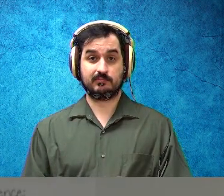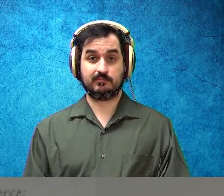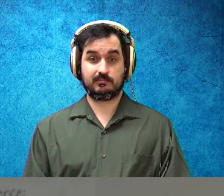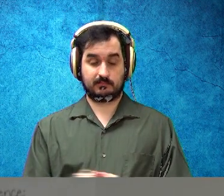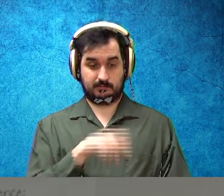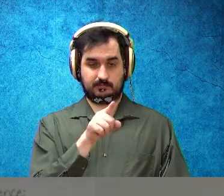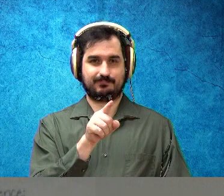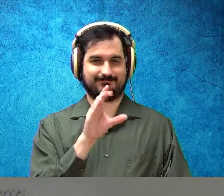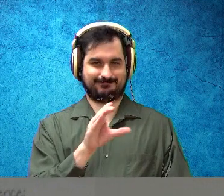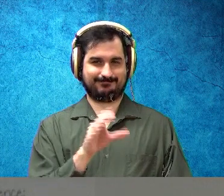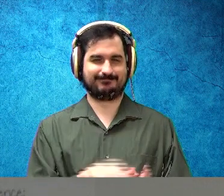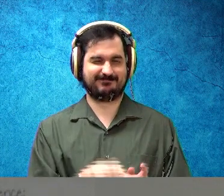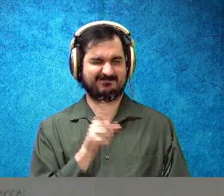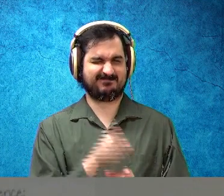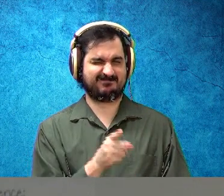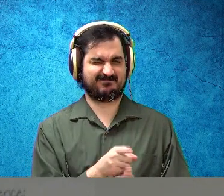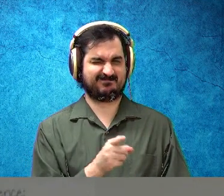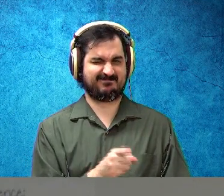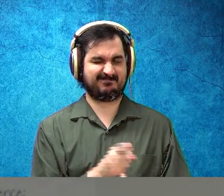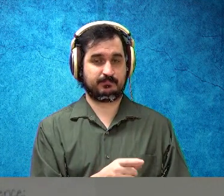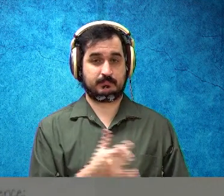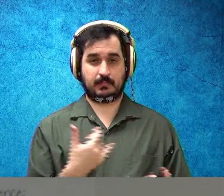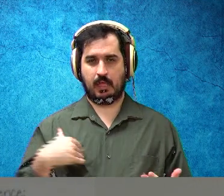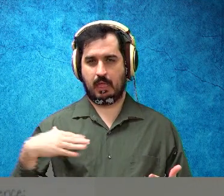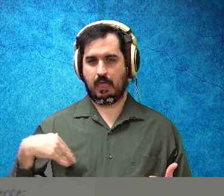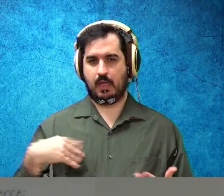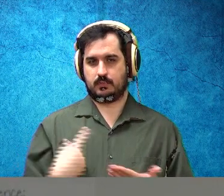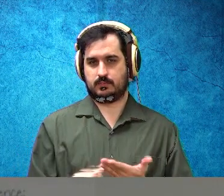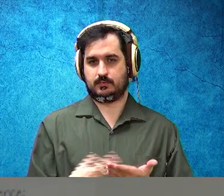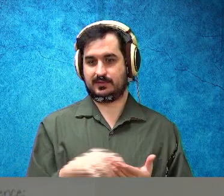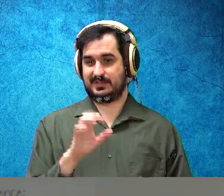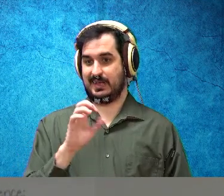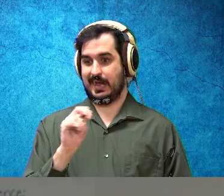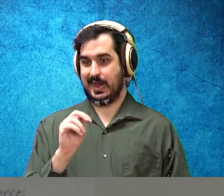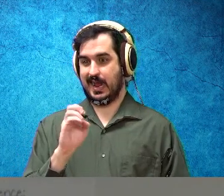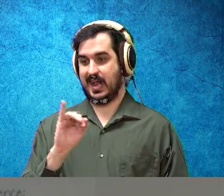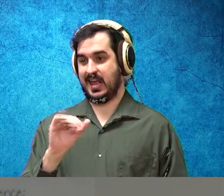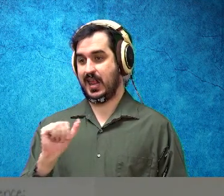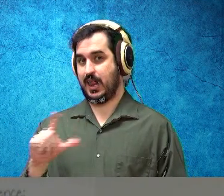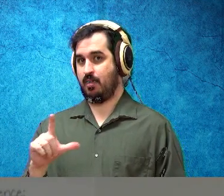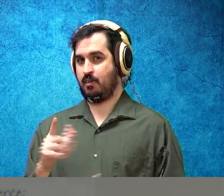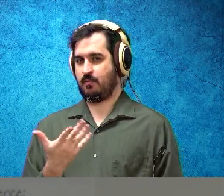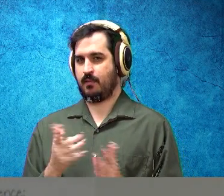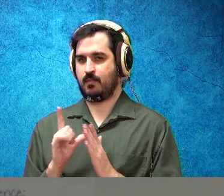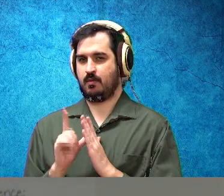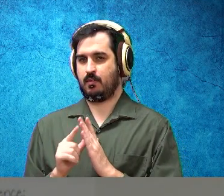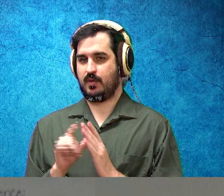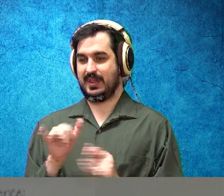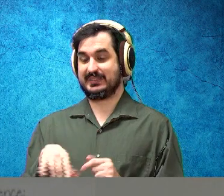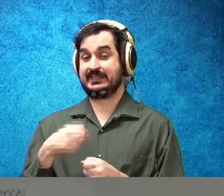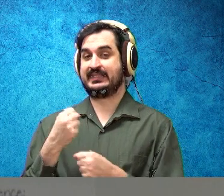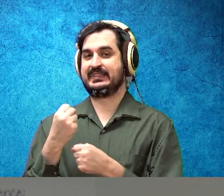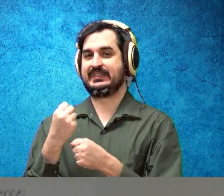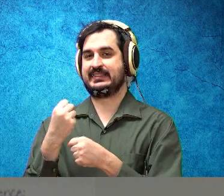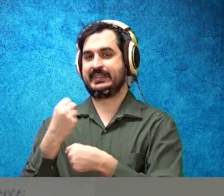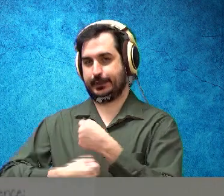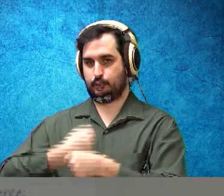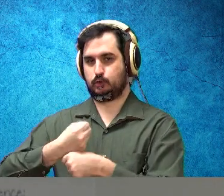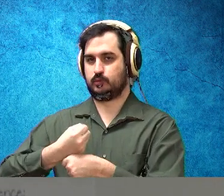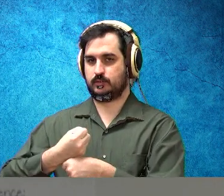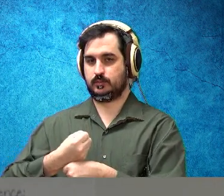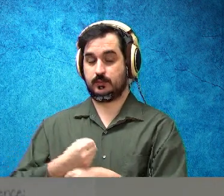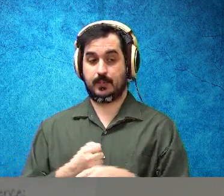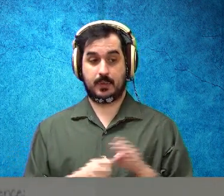it's 100. All right, we haven't talked about ennial yet. We might, which that would be years.